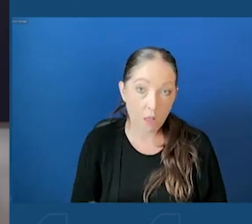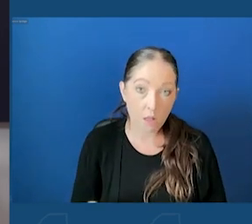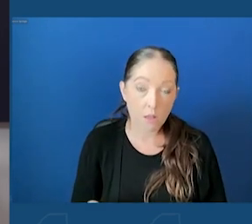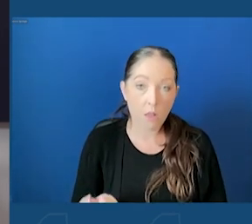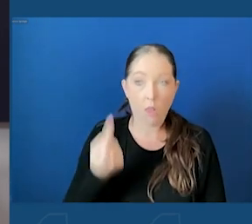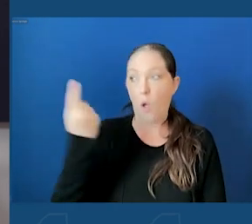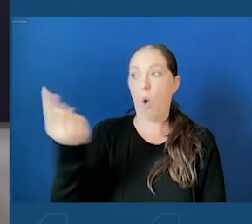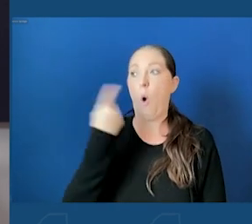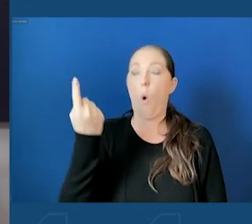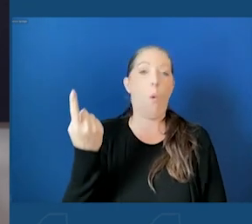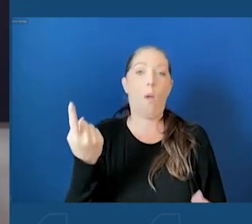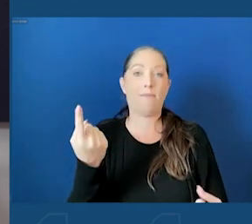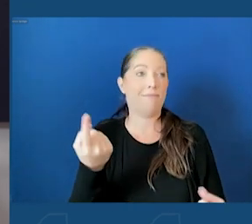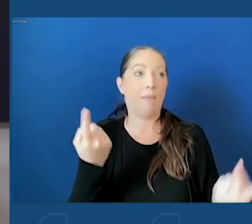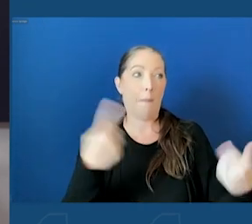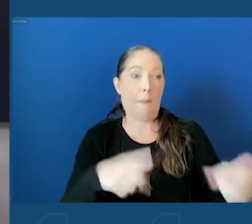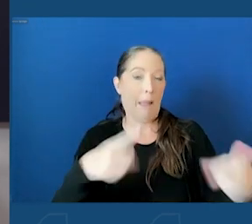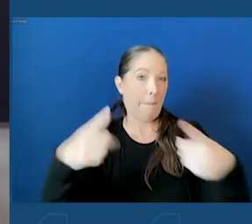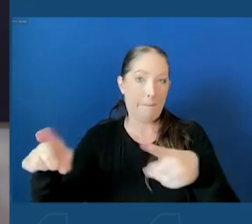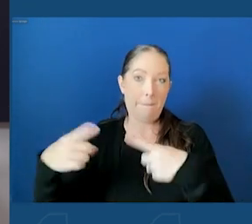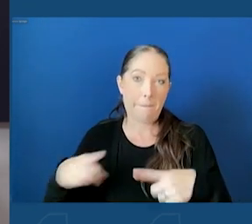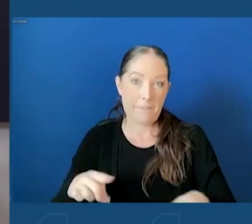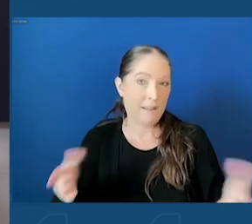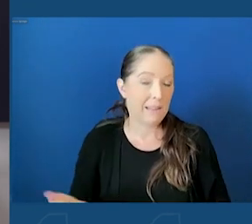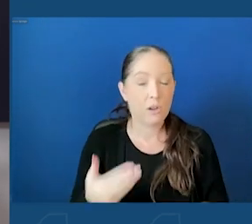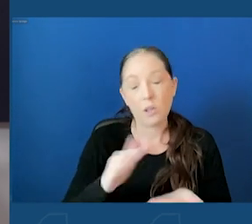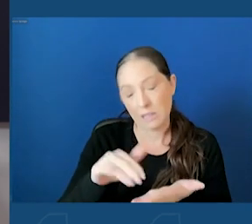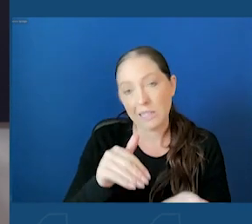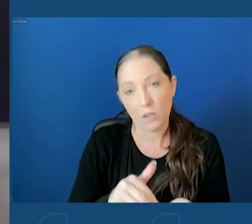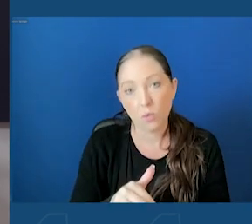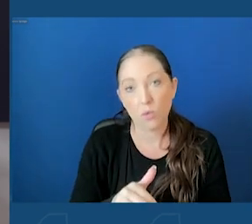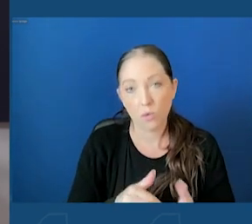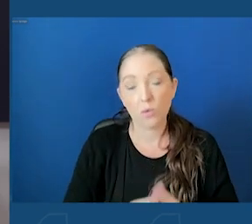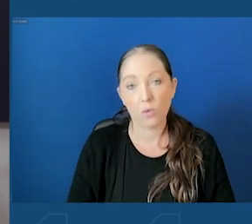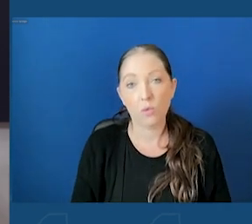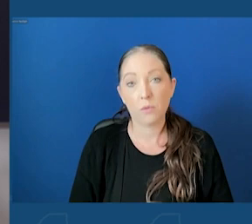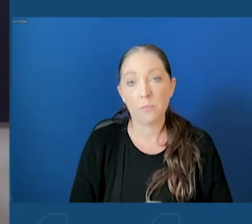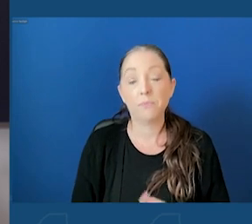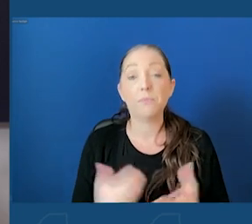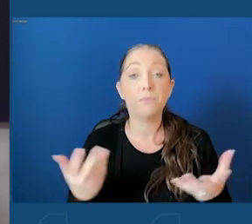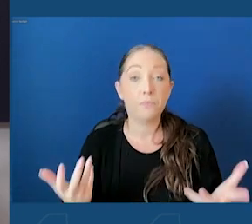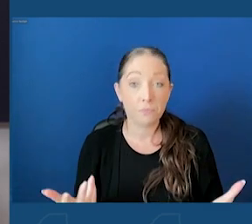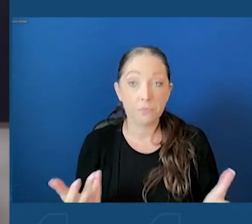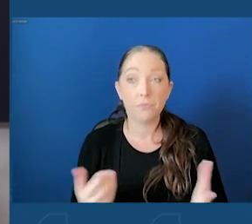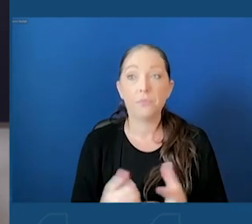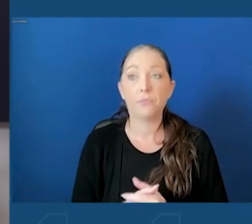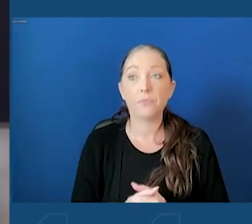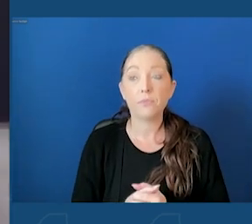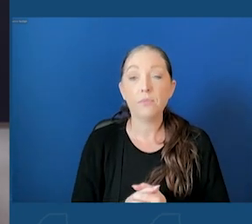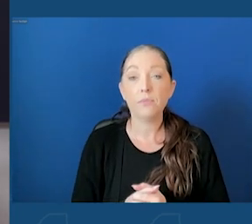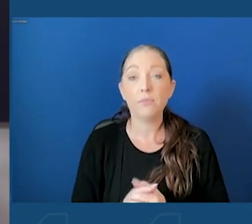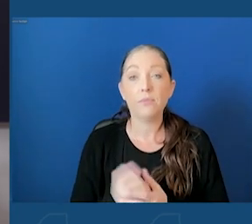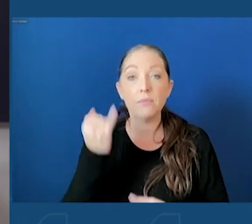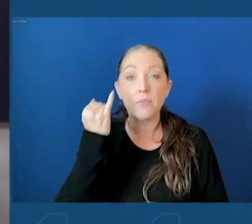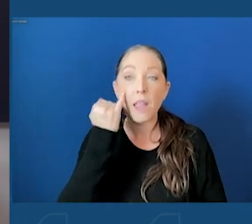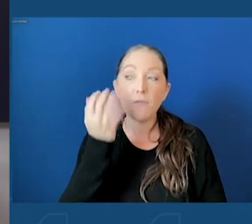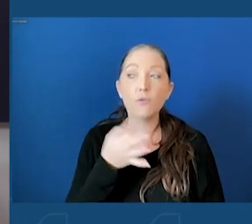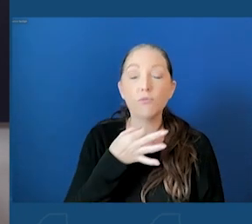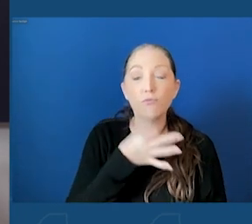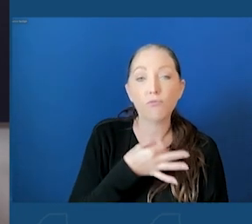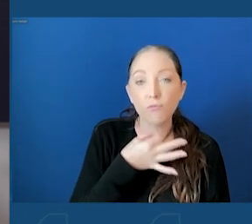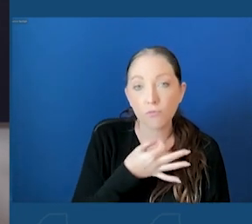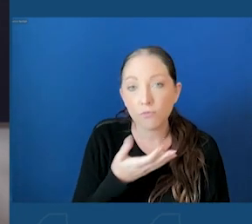that's going on here at the center. So if you're wondering if